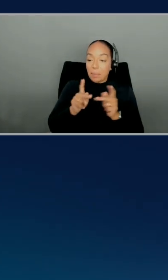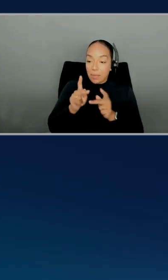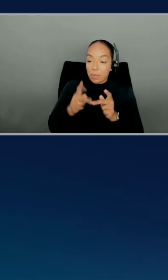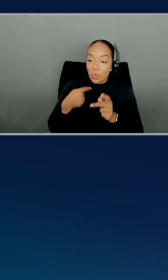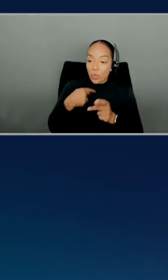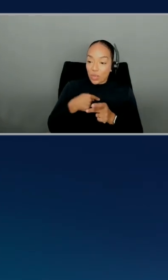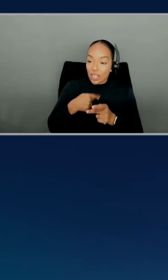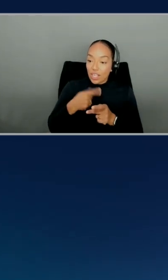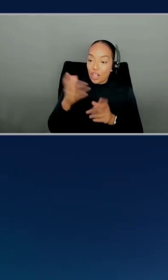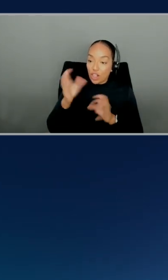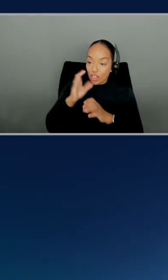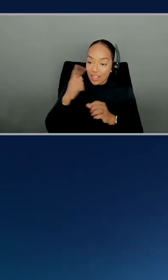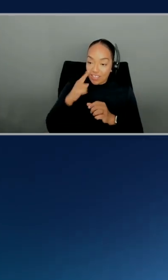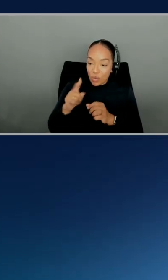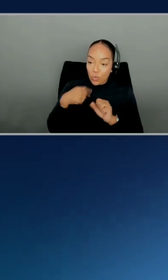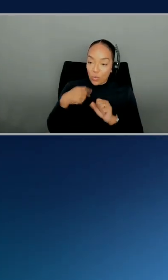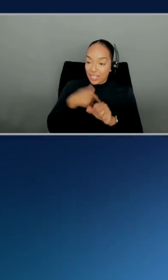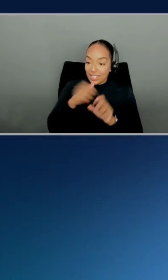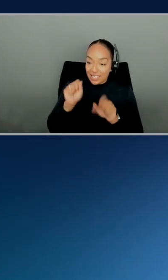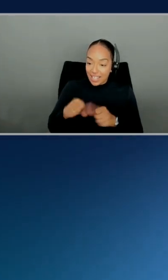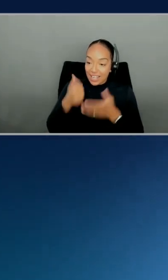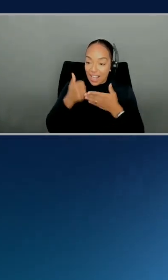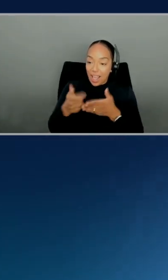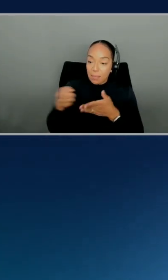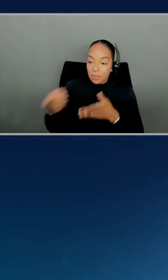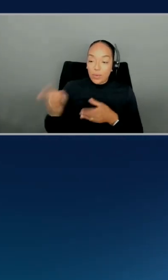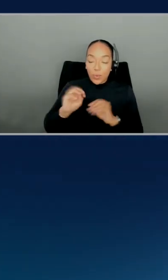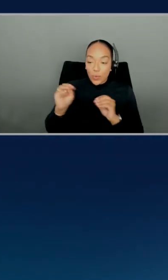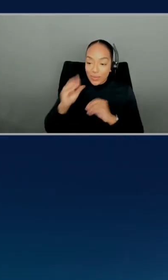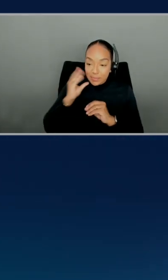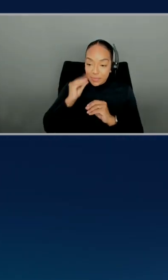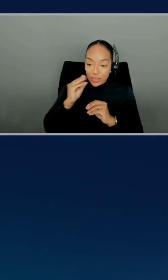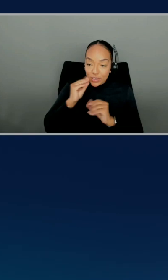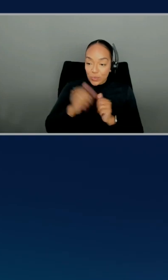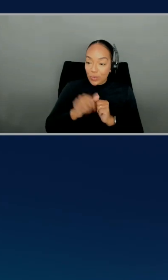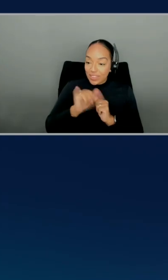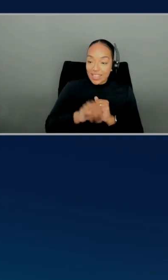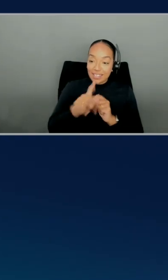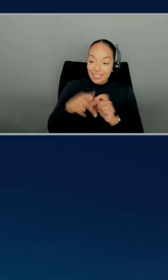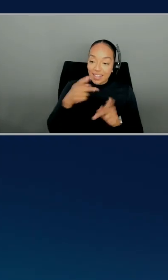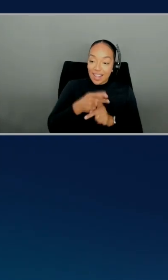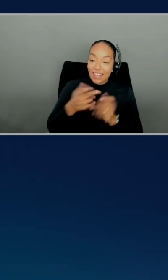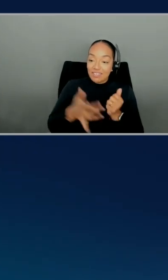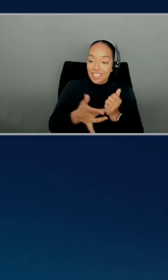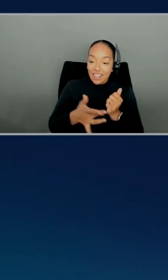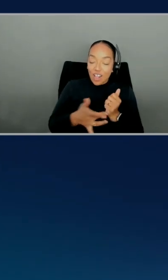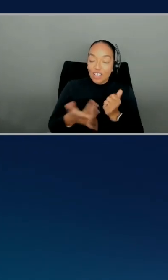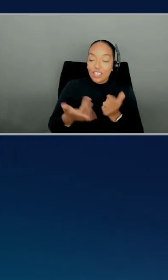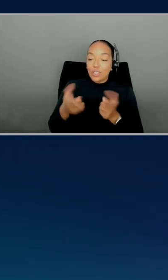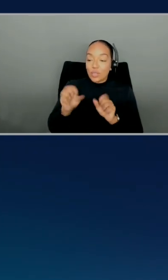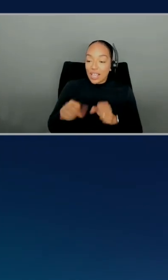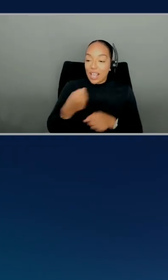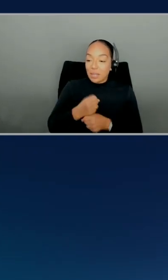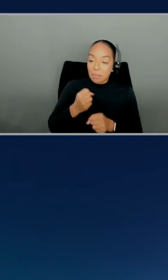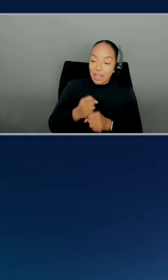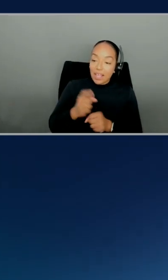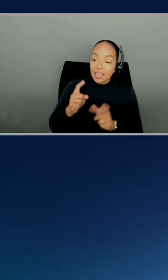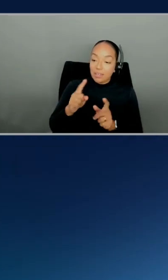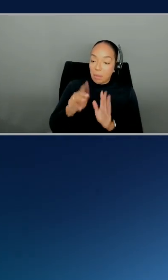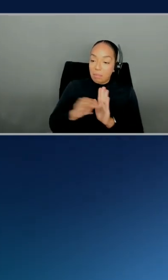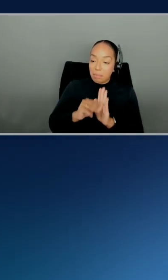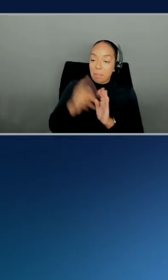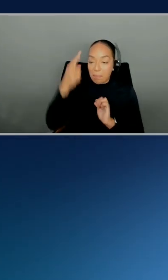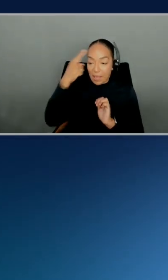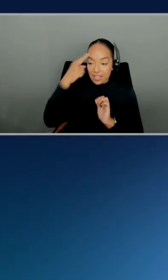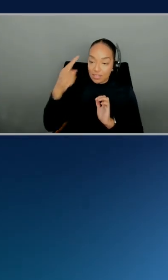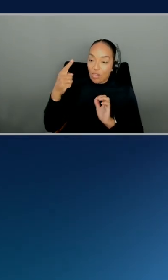which not have experienced this technology or try to create a mental model for themselves, like, okay, what is